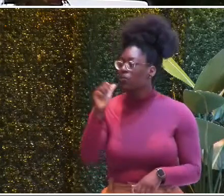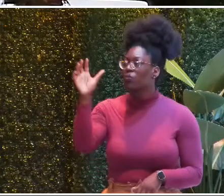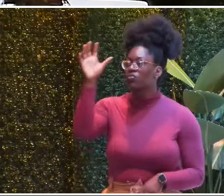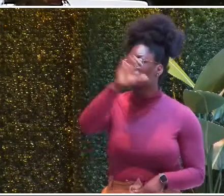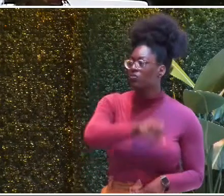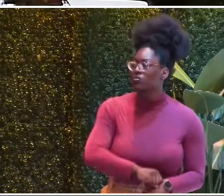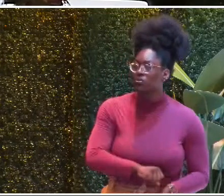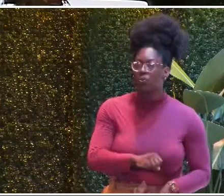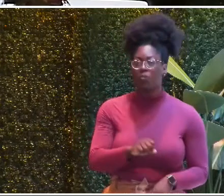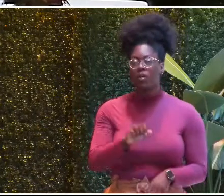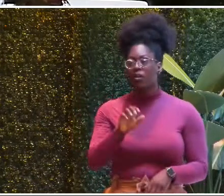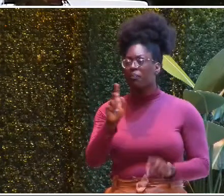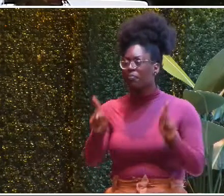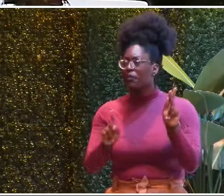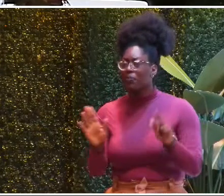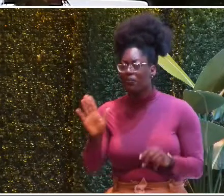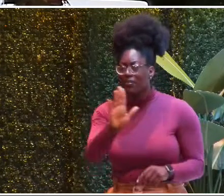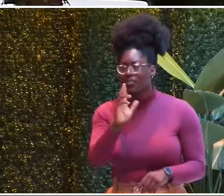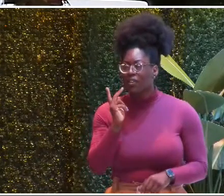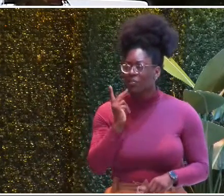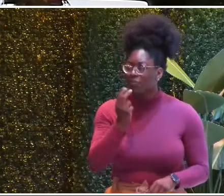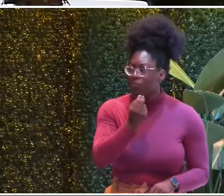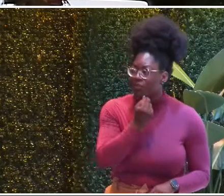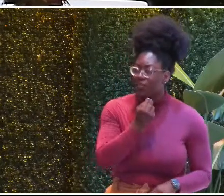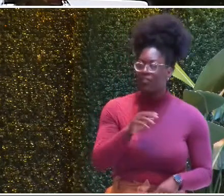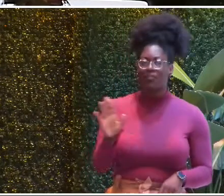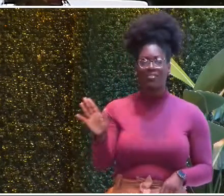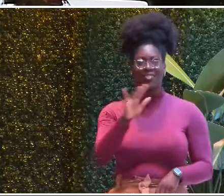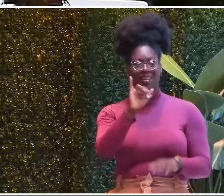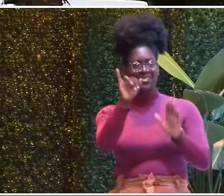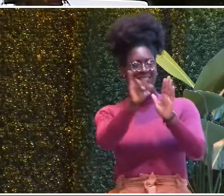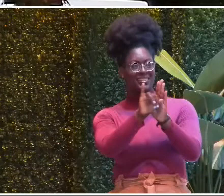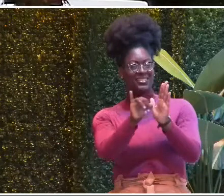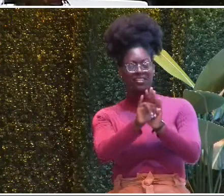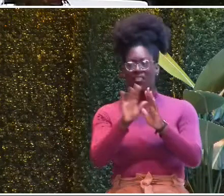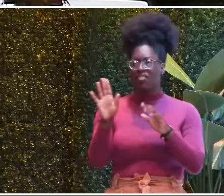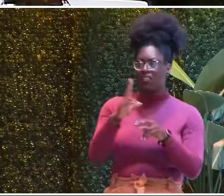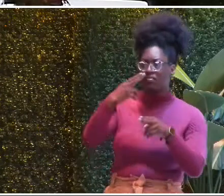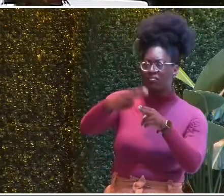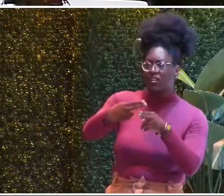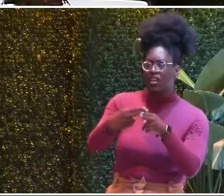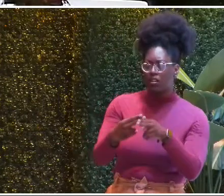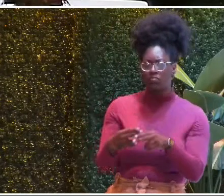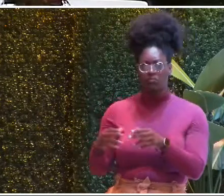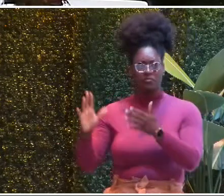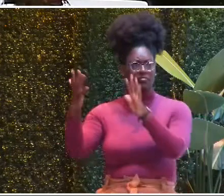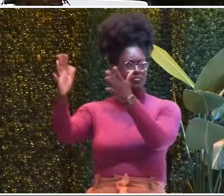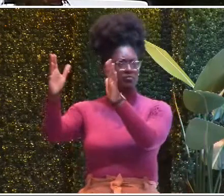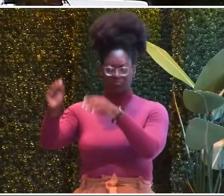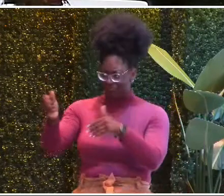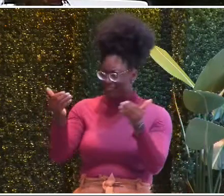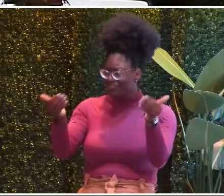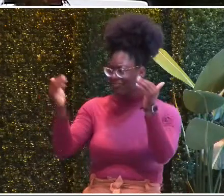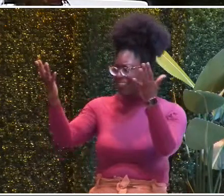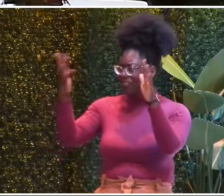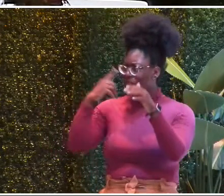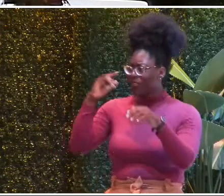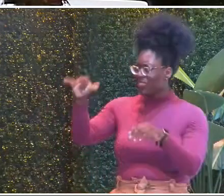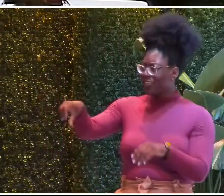identities. Be mindful. Yes, we could clap for that. We could clap for that.